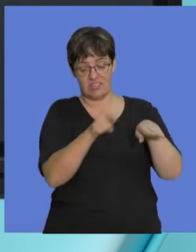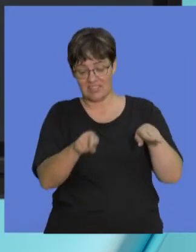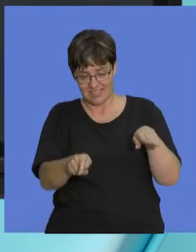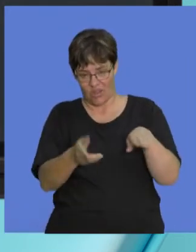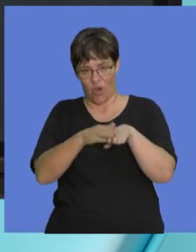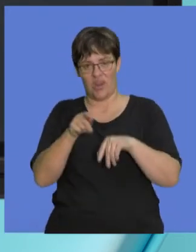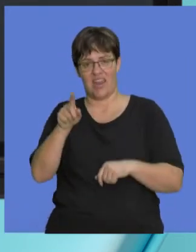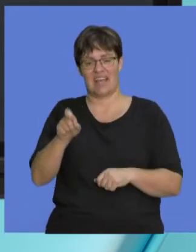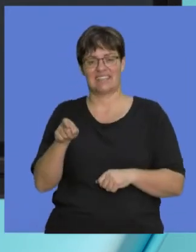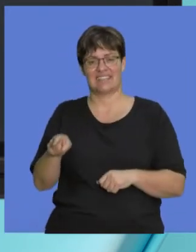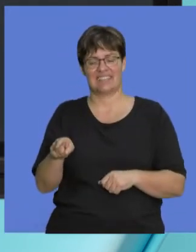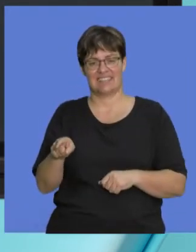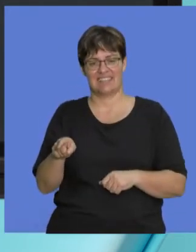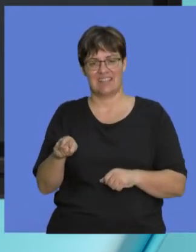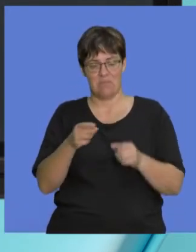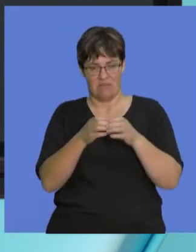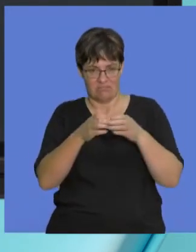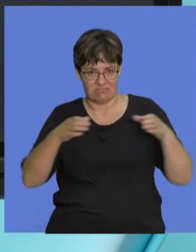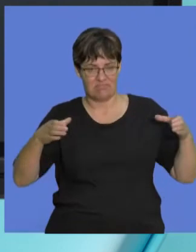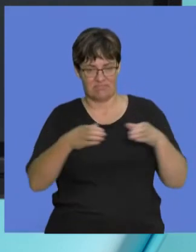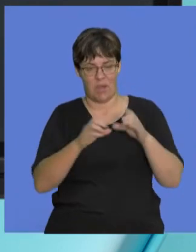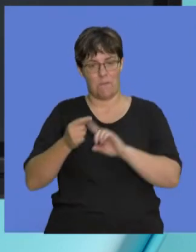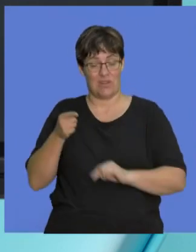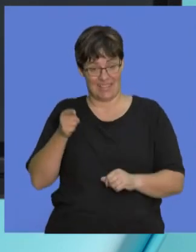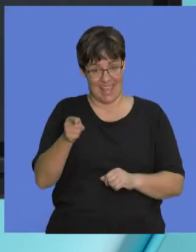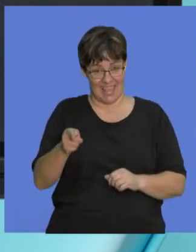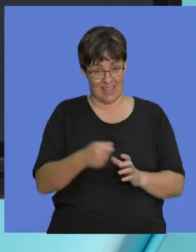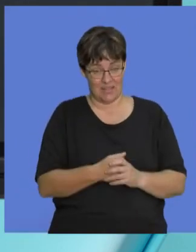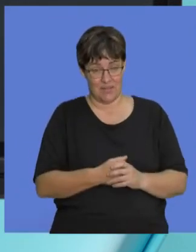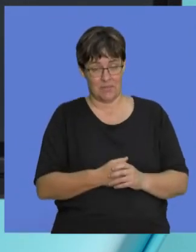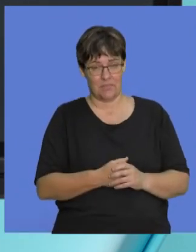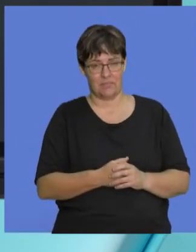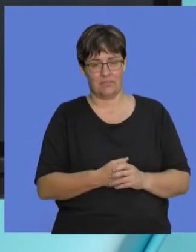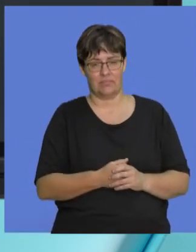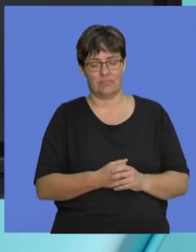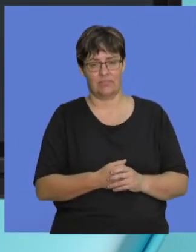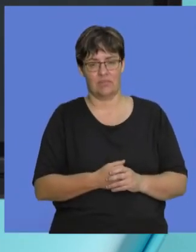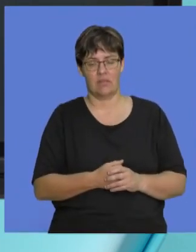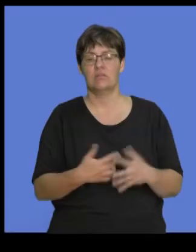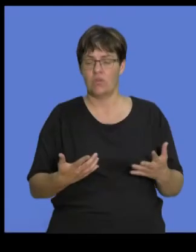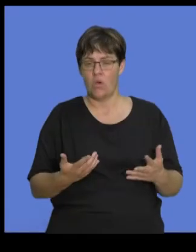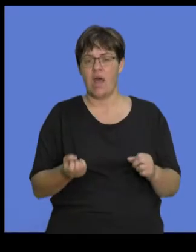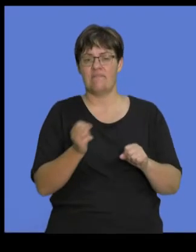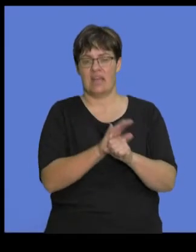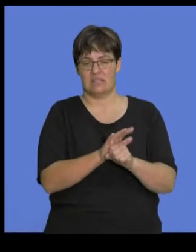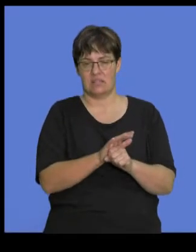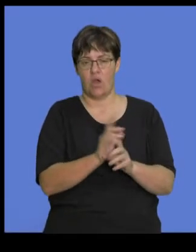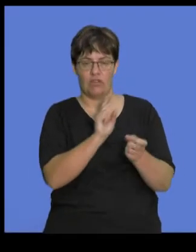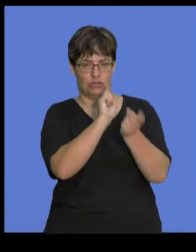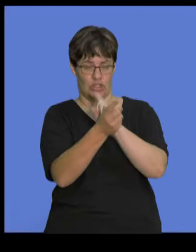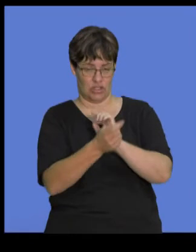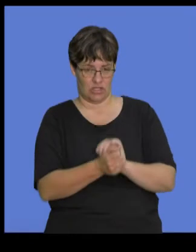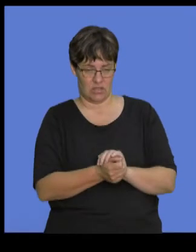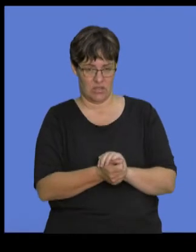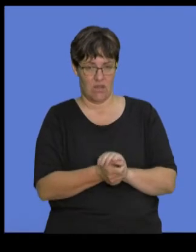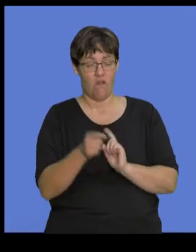charge versus the electric field at a point, okay? Now it says here, predict the effect of the